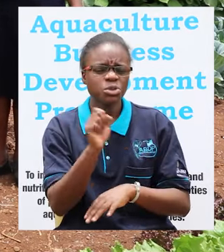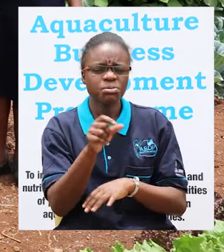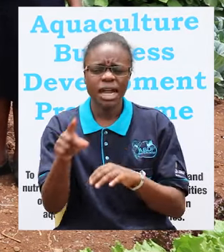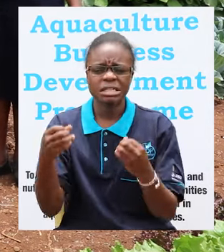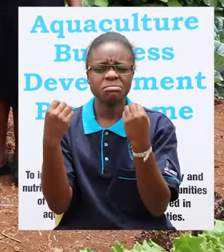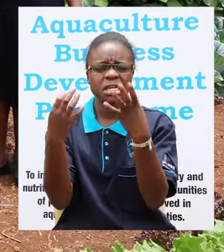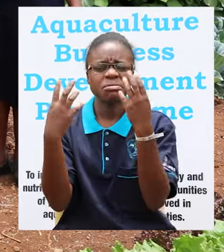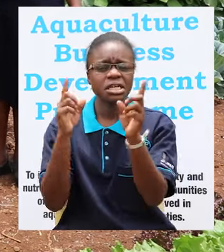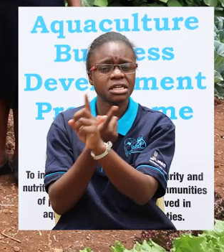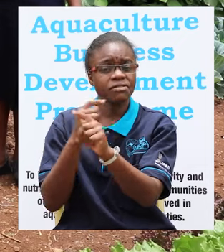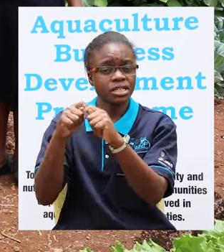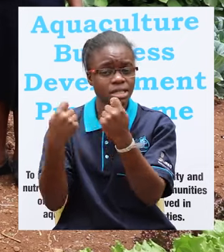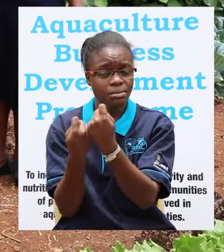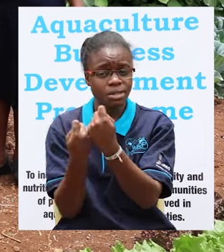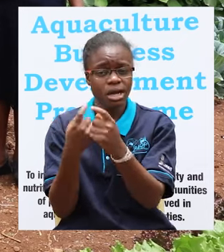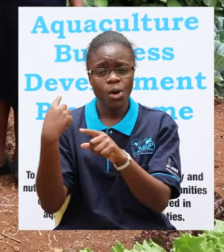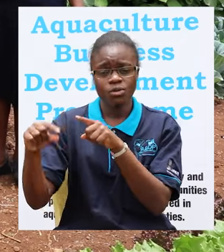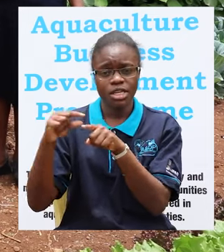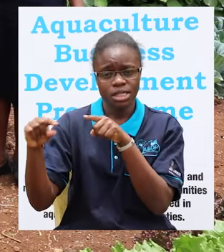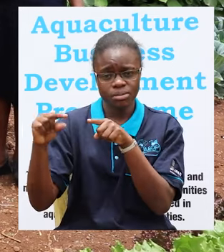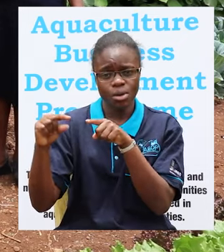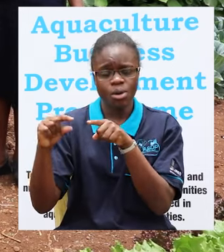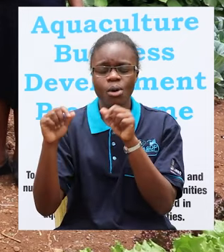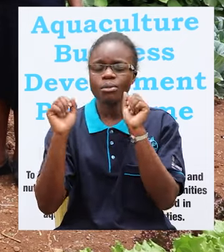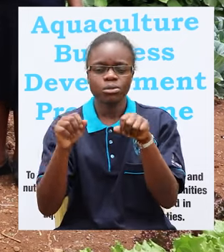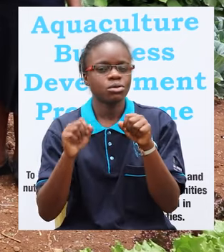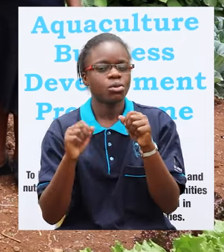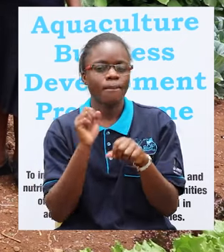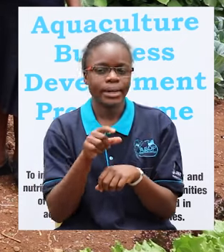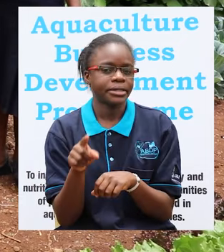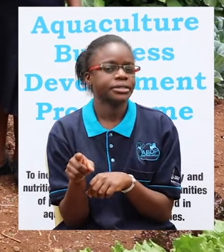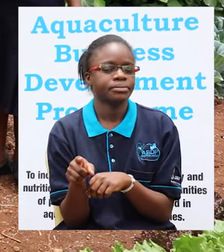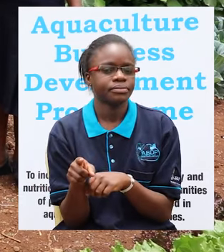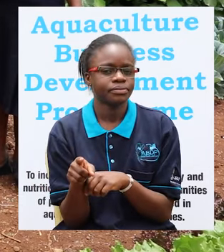population, because in a small area you can produce a lot of vegetables.